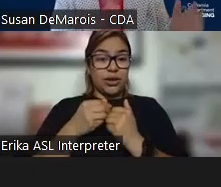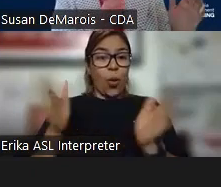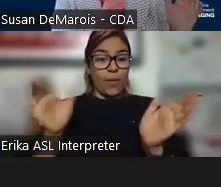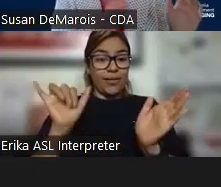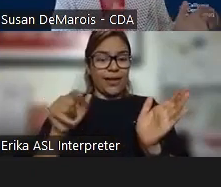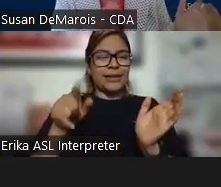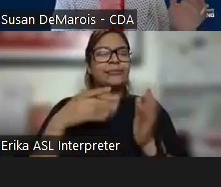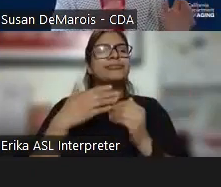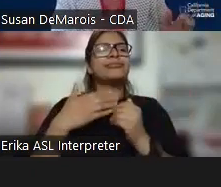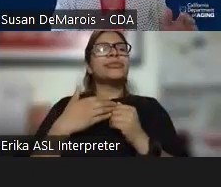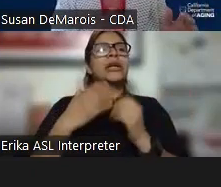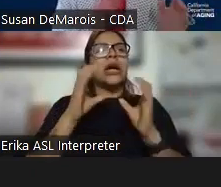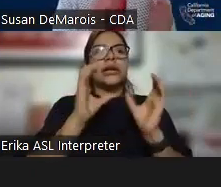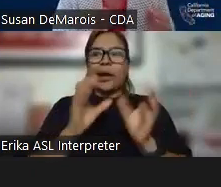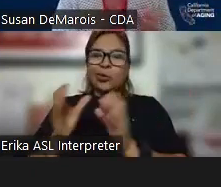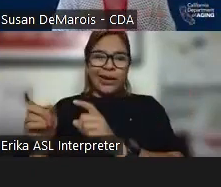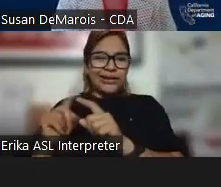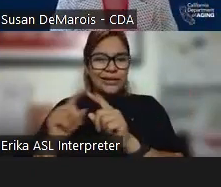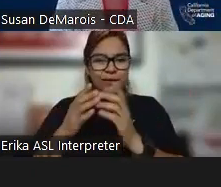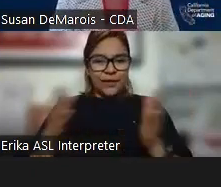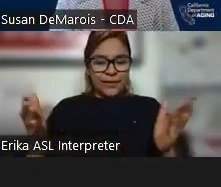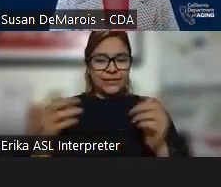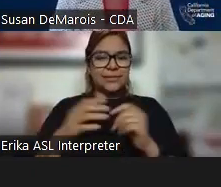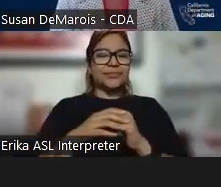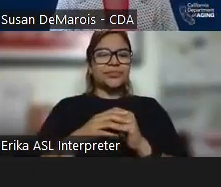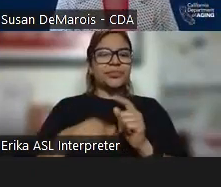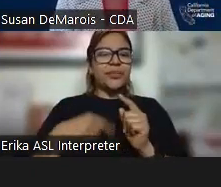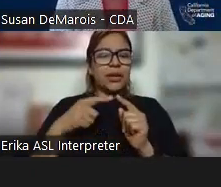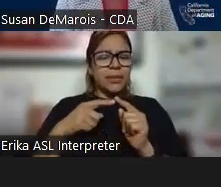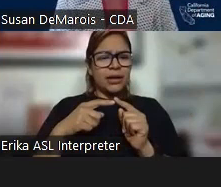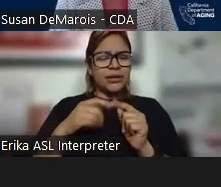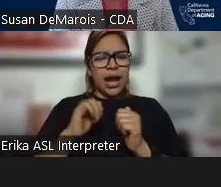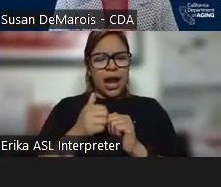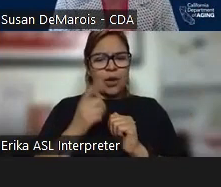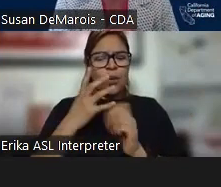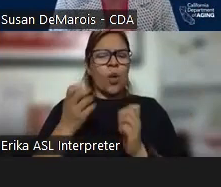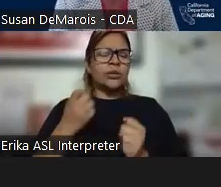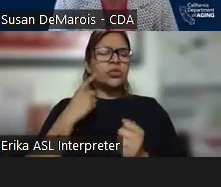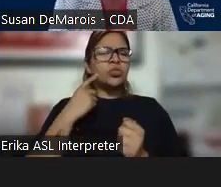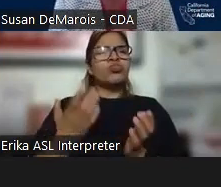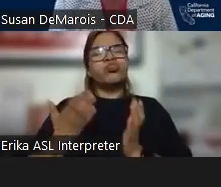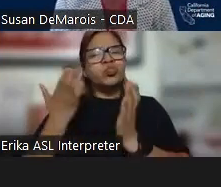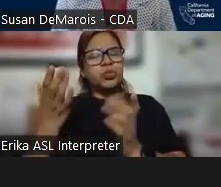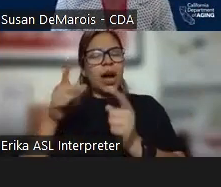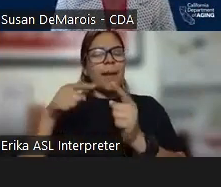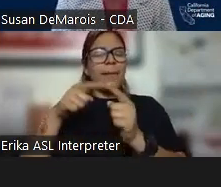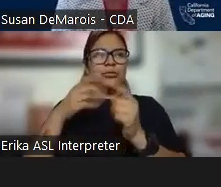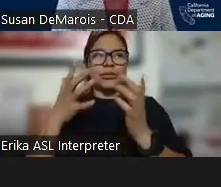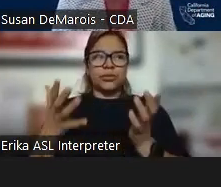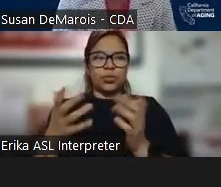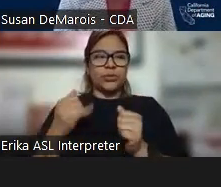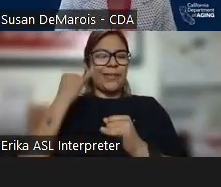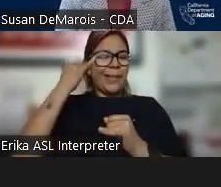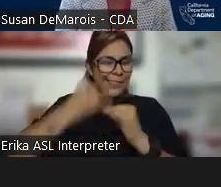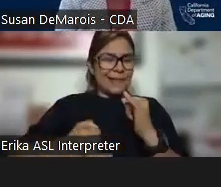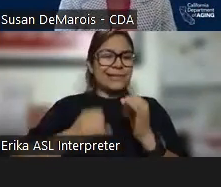categorized by analyze, deliver, and communicate. And I just wanted to lift up some of the things we've delivered on since we last met